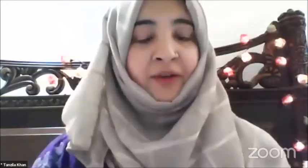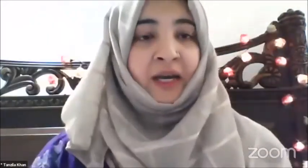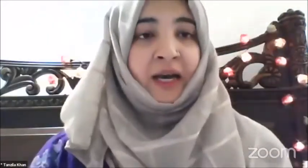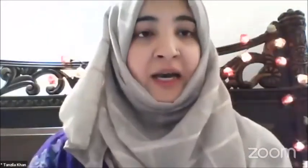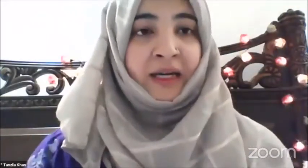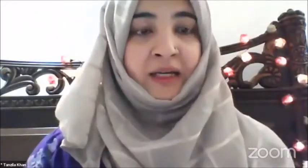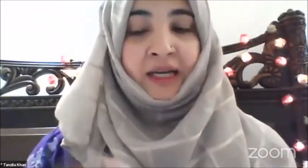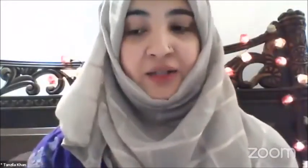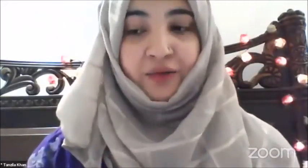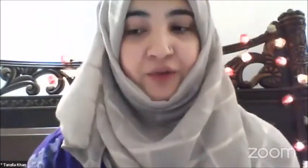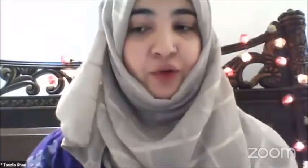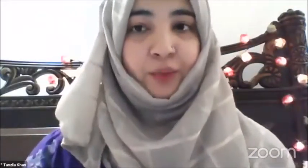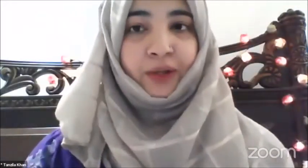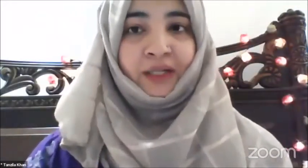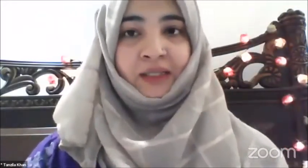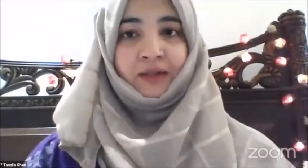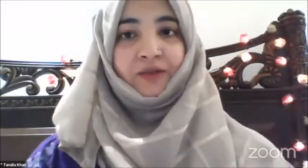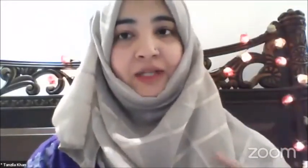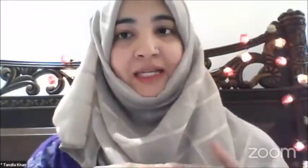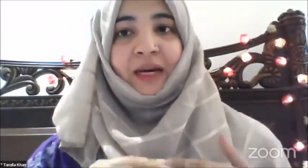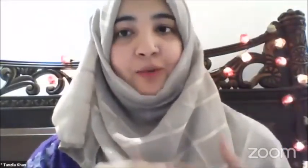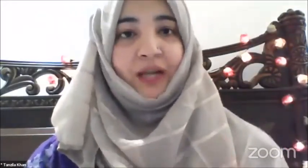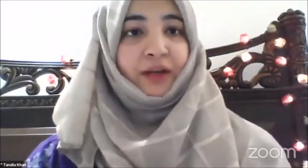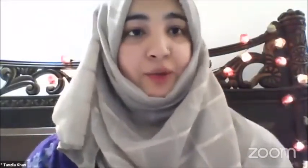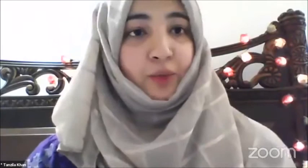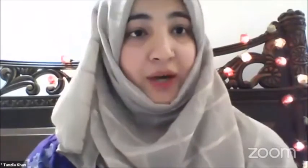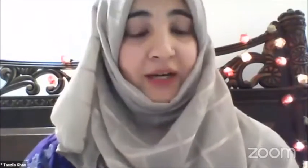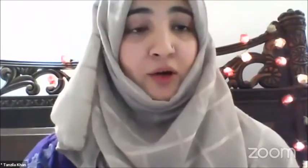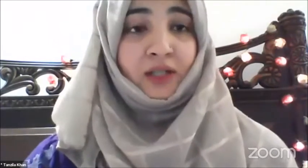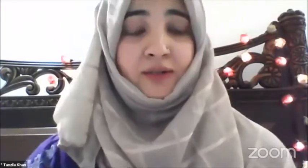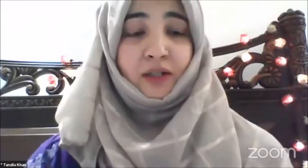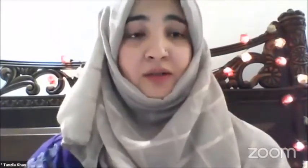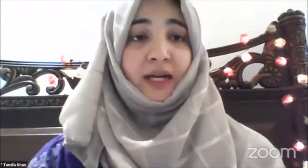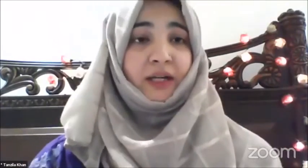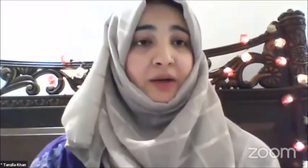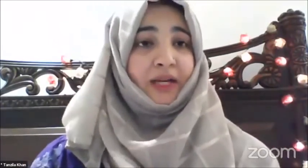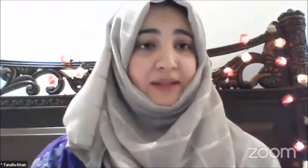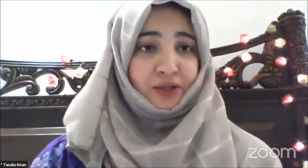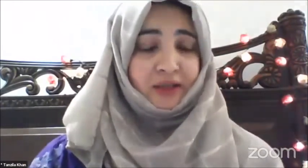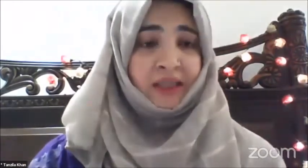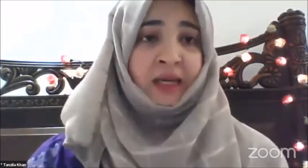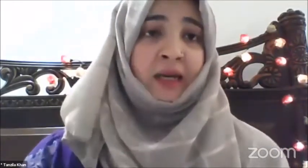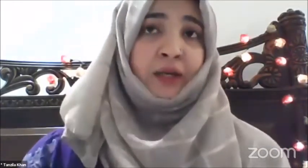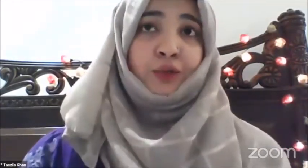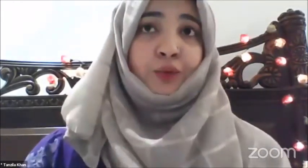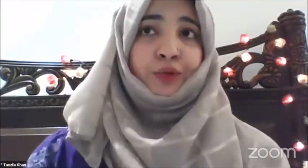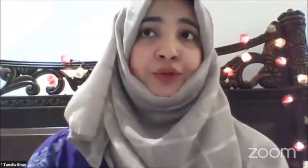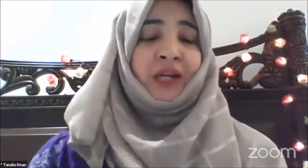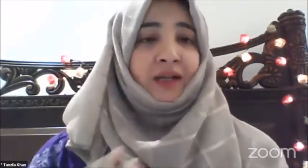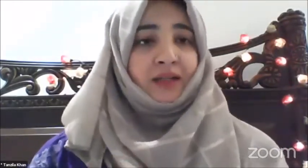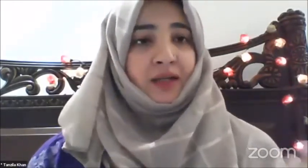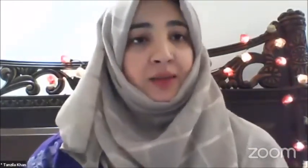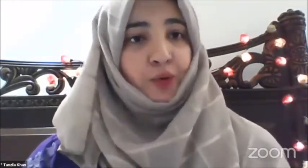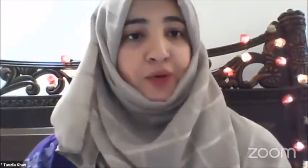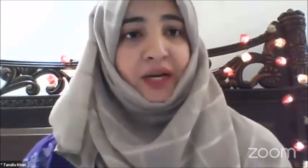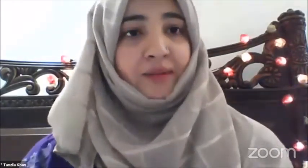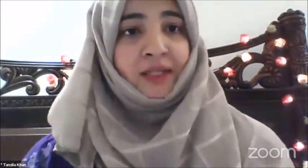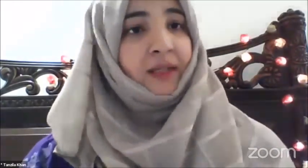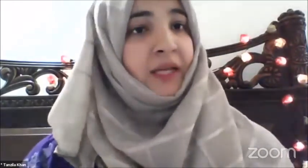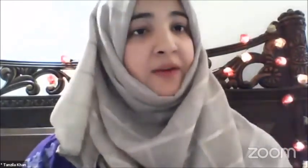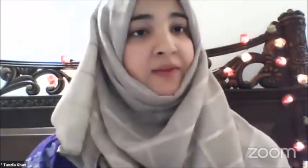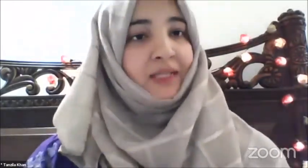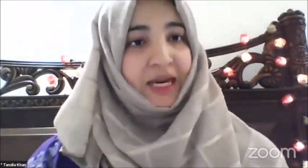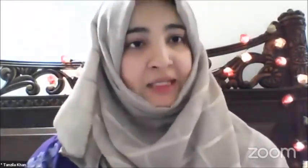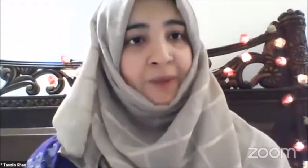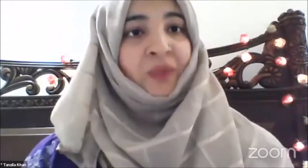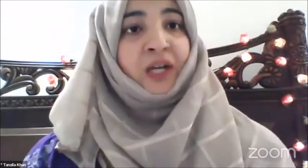narrative. And as a way forward, firstly, I would like to invite all civil society organizations to reconsider the programs that